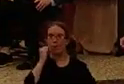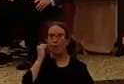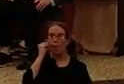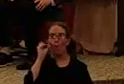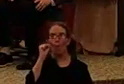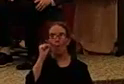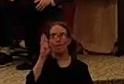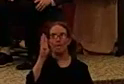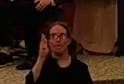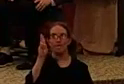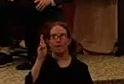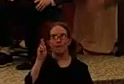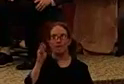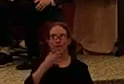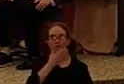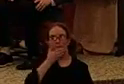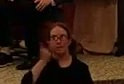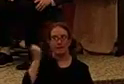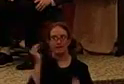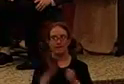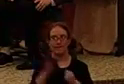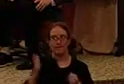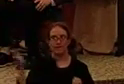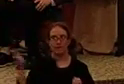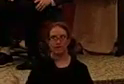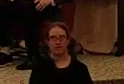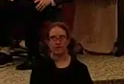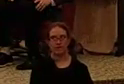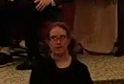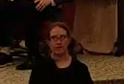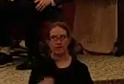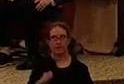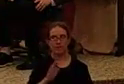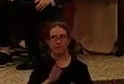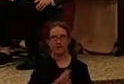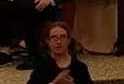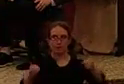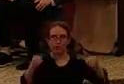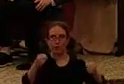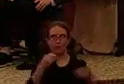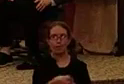suburbs. I've got the best of everything. This is the nicest